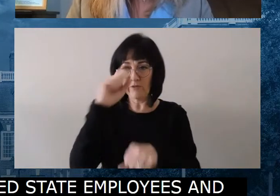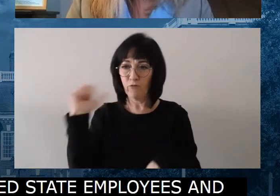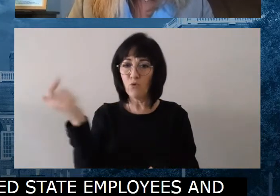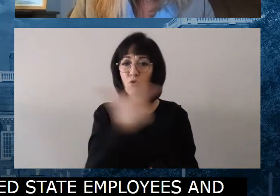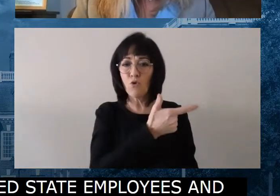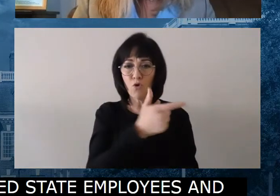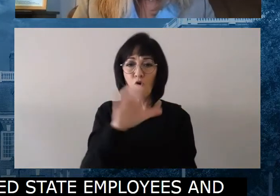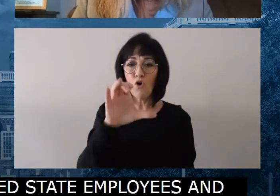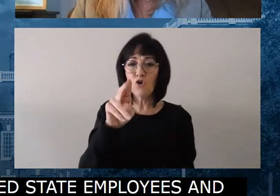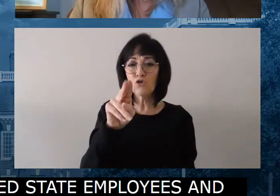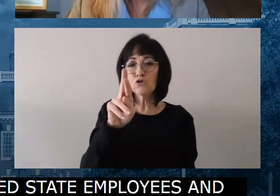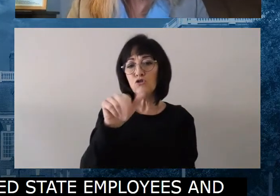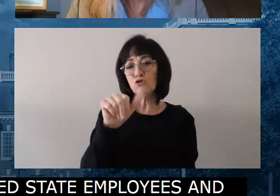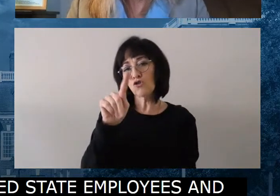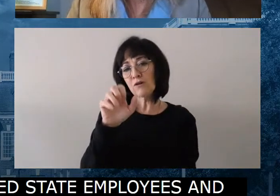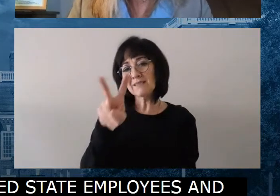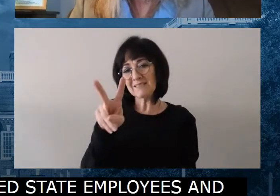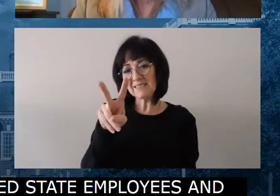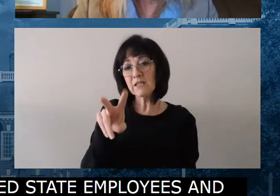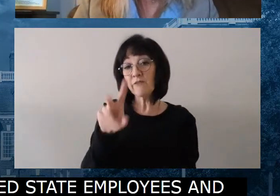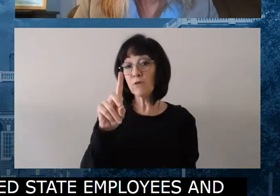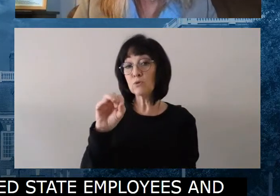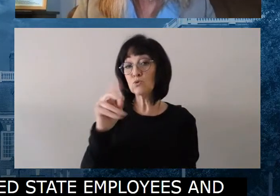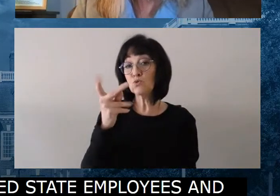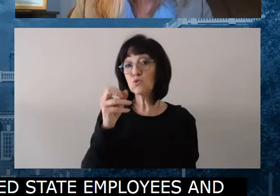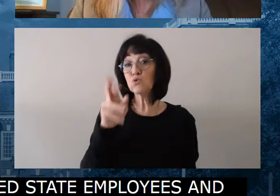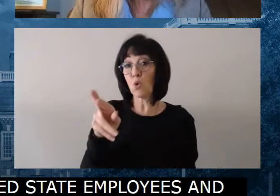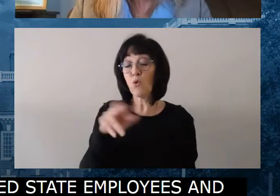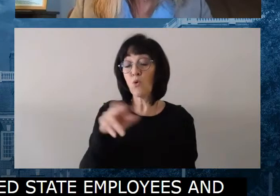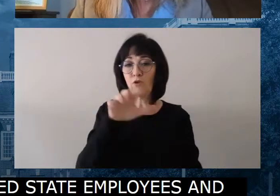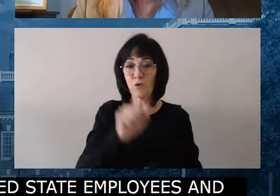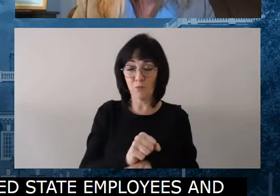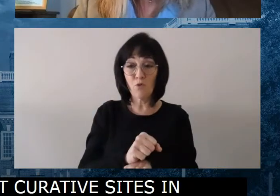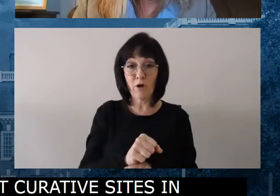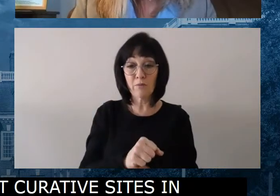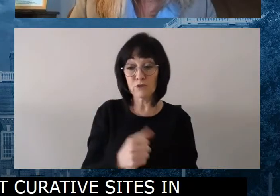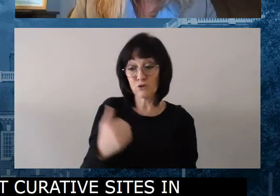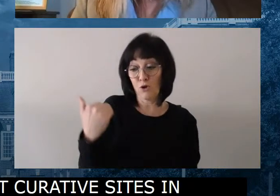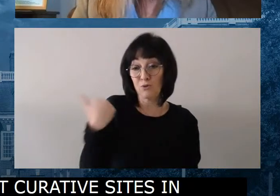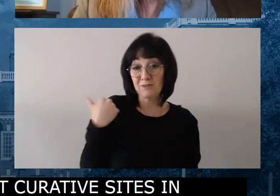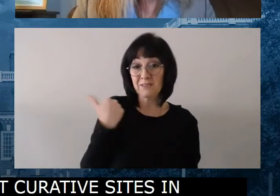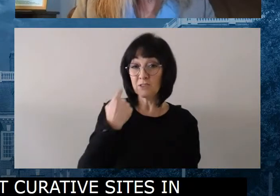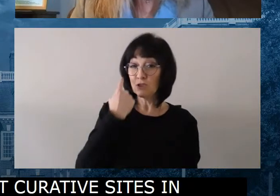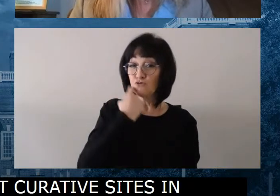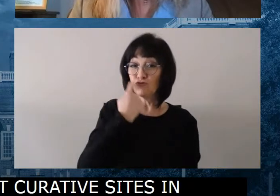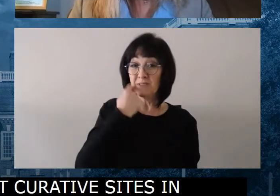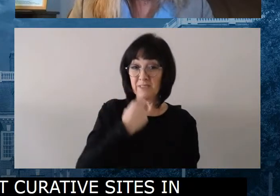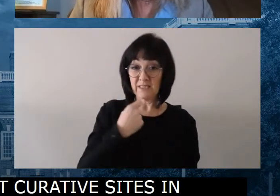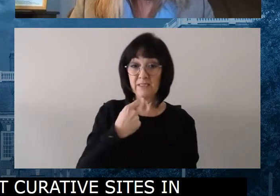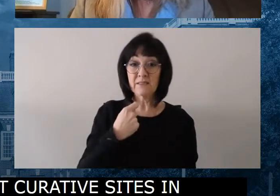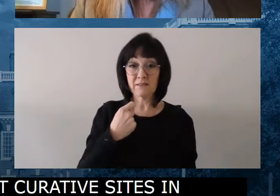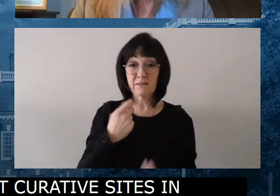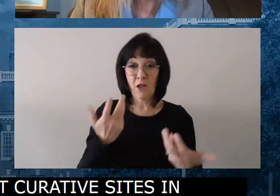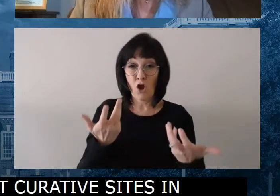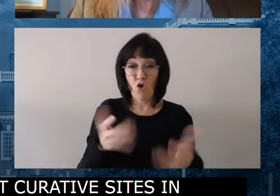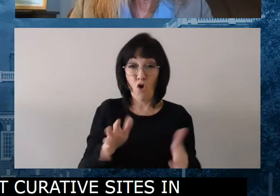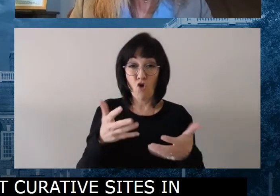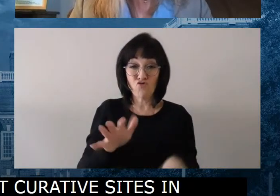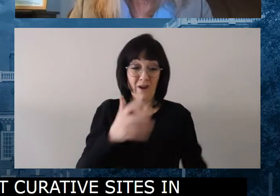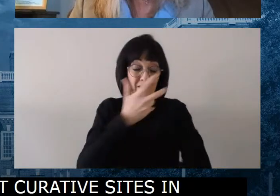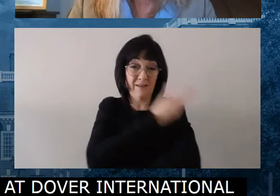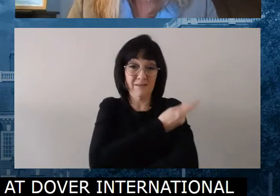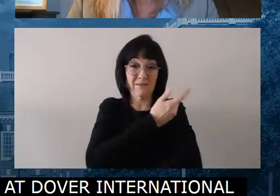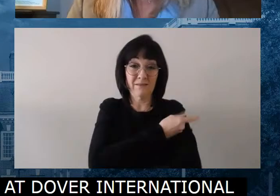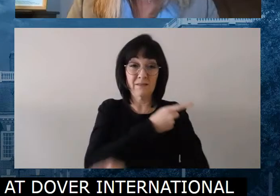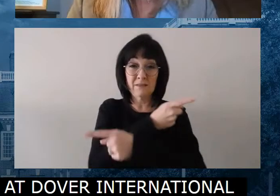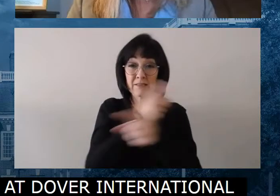Dover. So over the past 2 weekends at Dover International Speedway, we vaccinated approximately 17,000